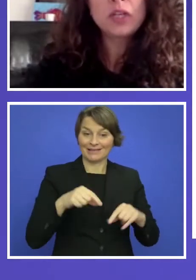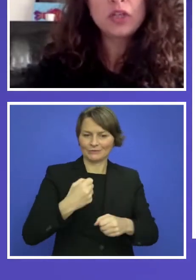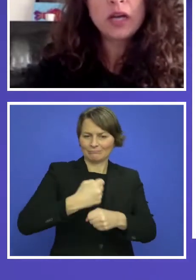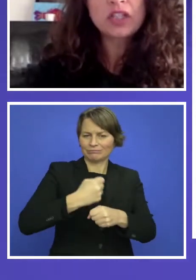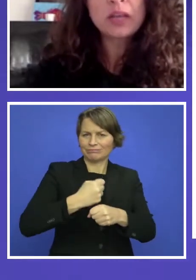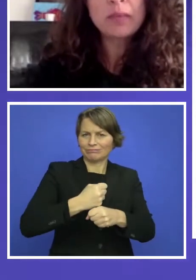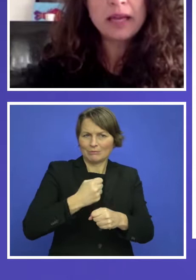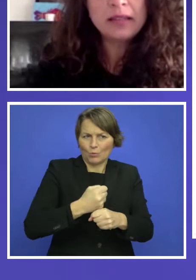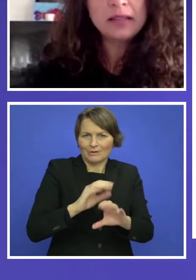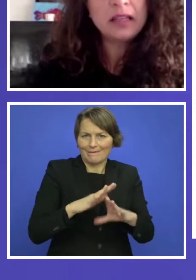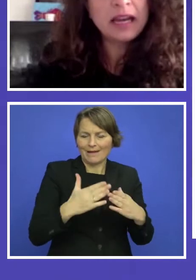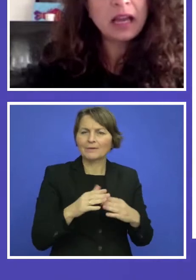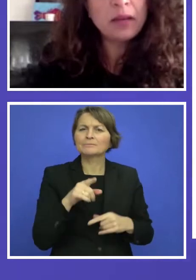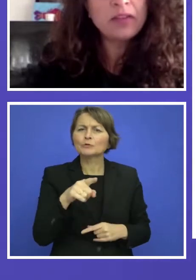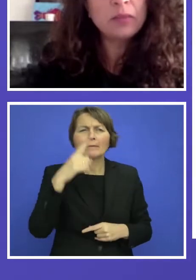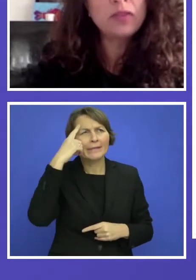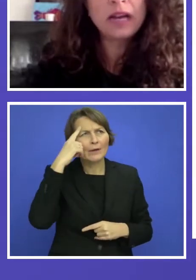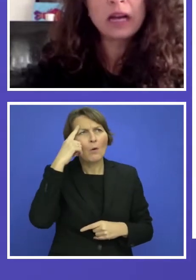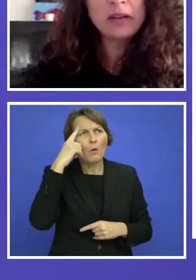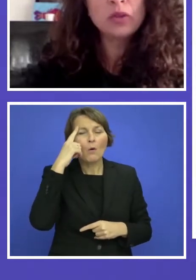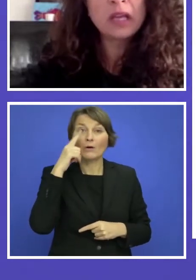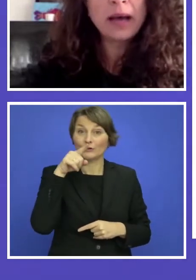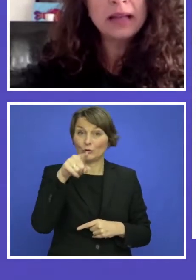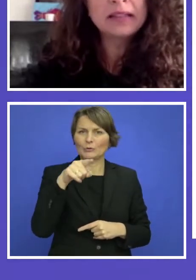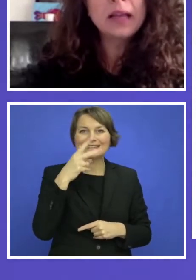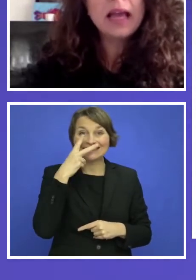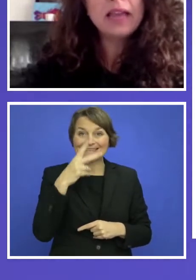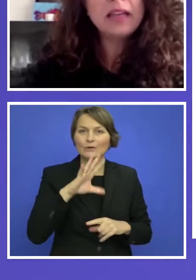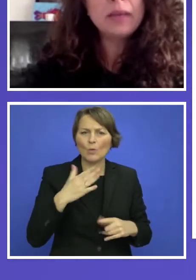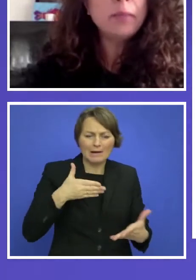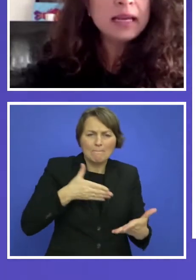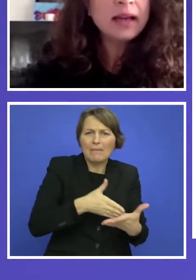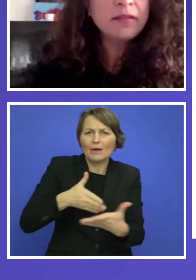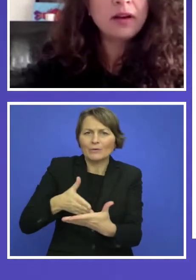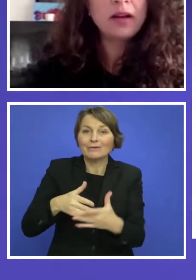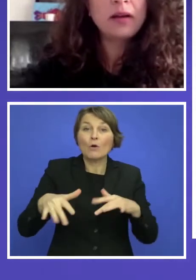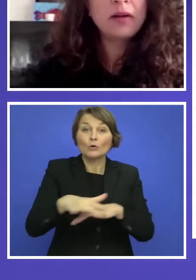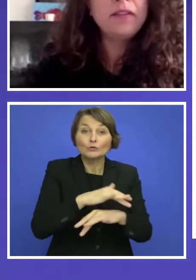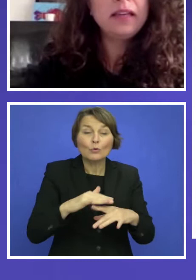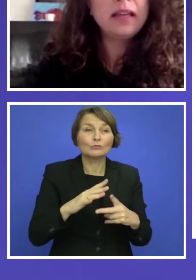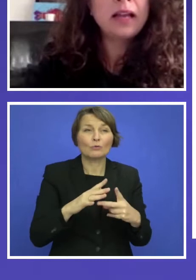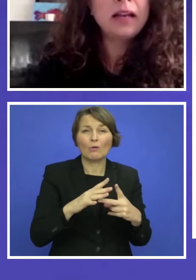social and cultural barriers that female young